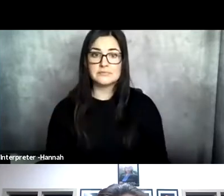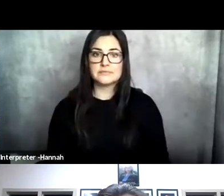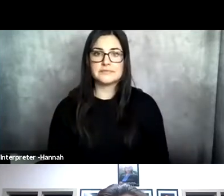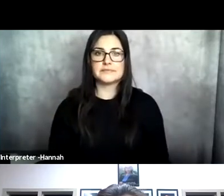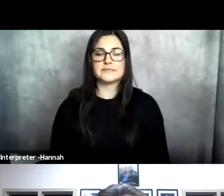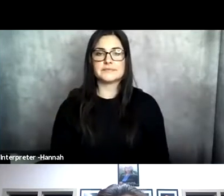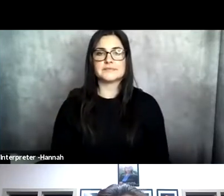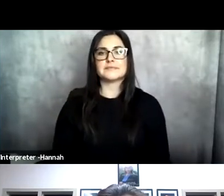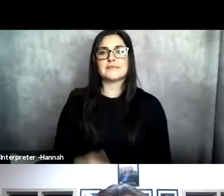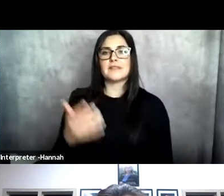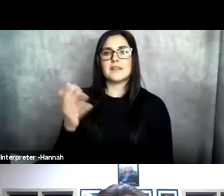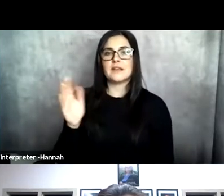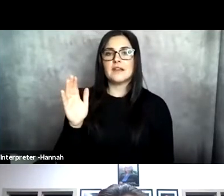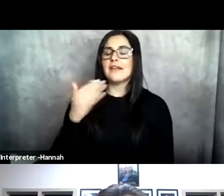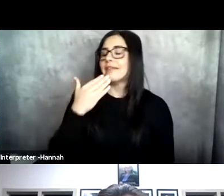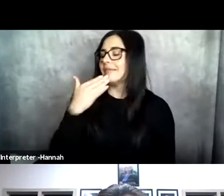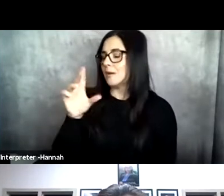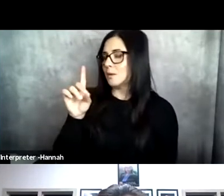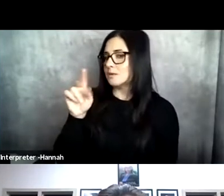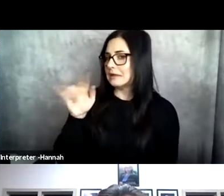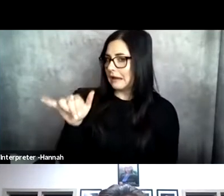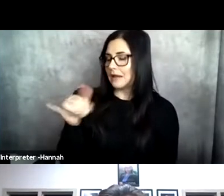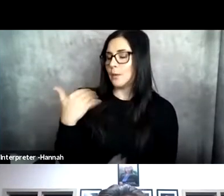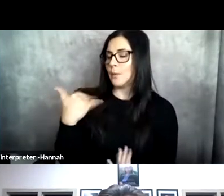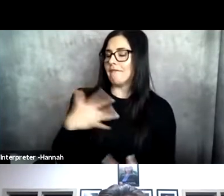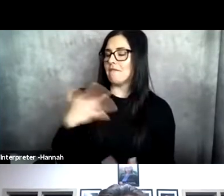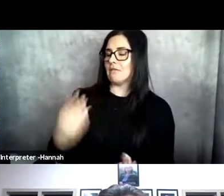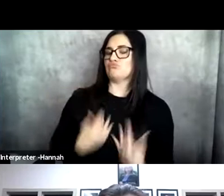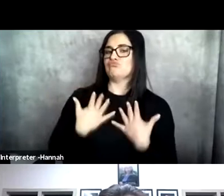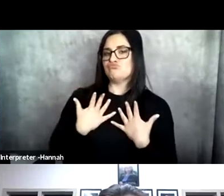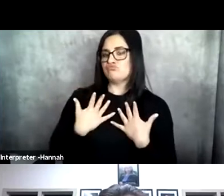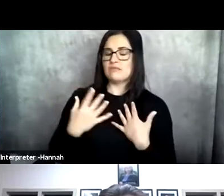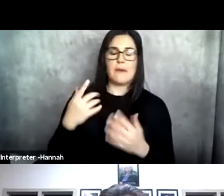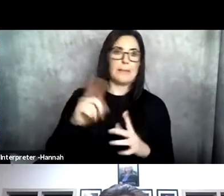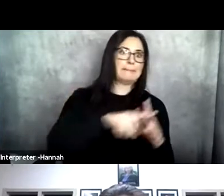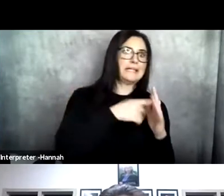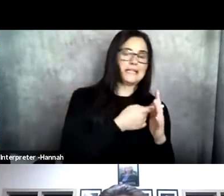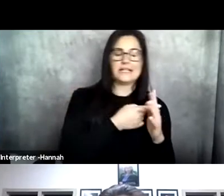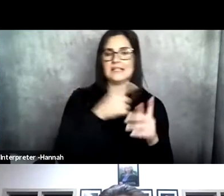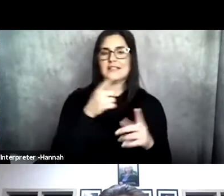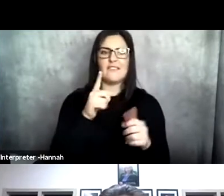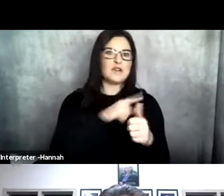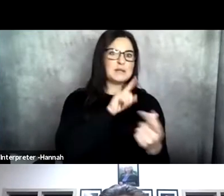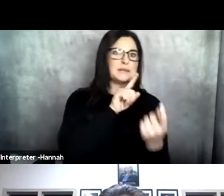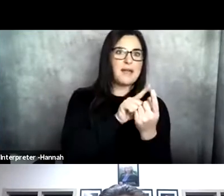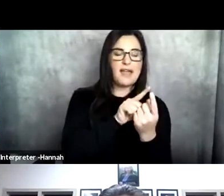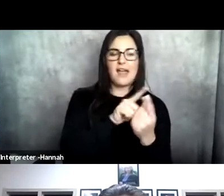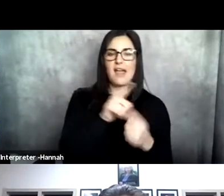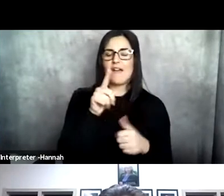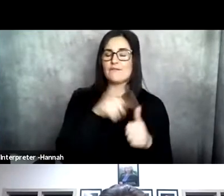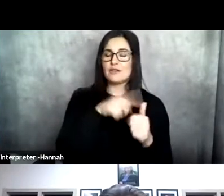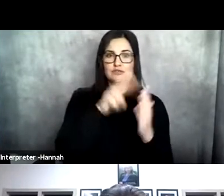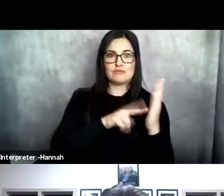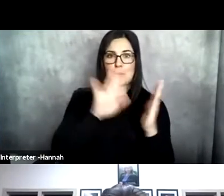Okay, yeah, I just want to tell you, thank you, Danny, man, for being an inspiration from day one, since we first met, when I first read that